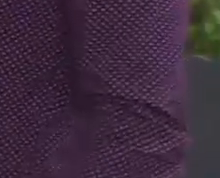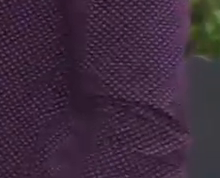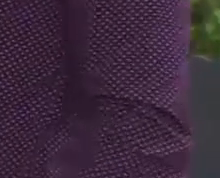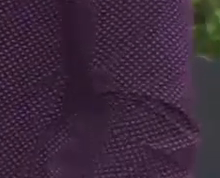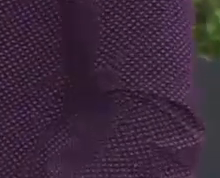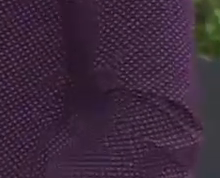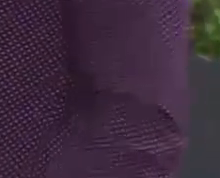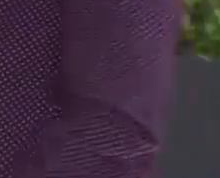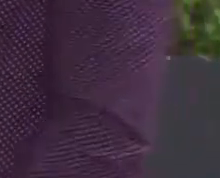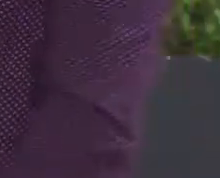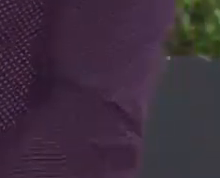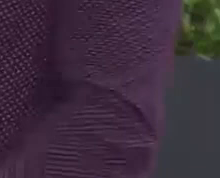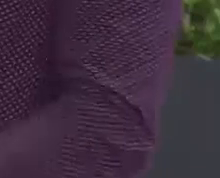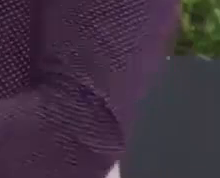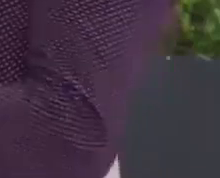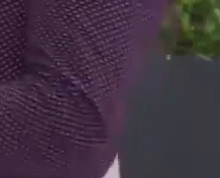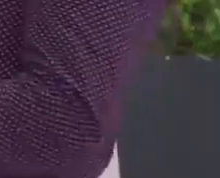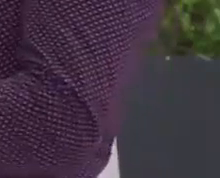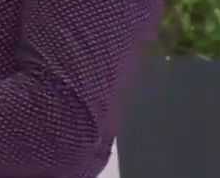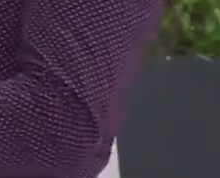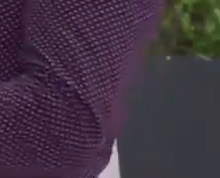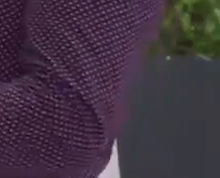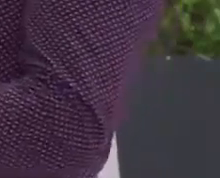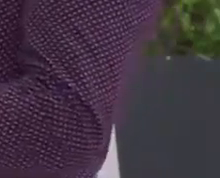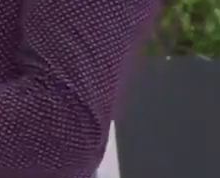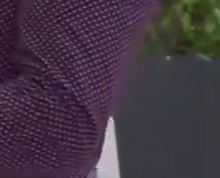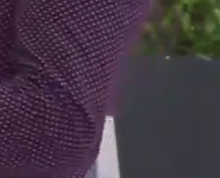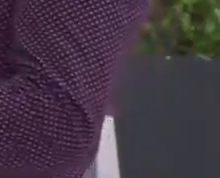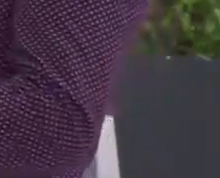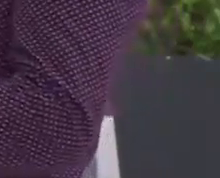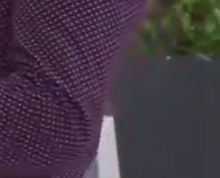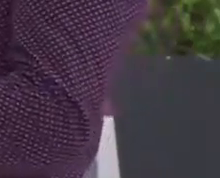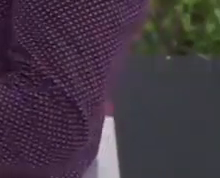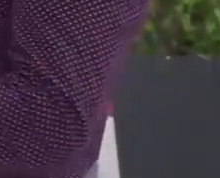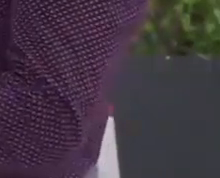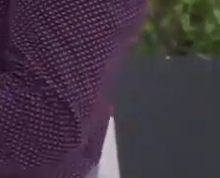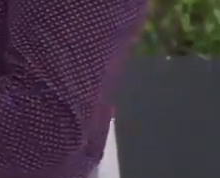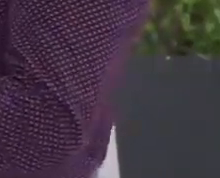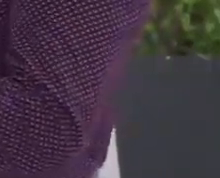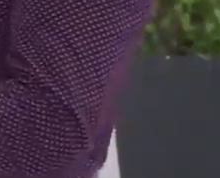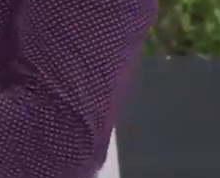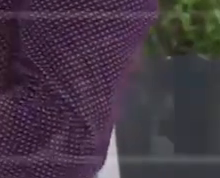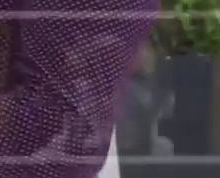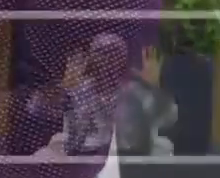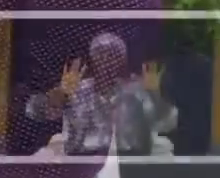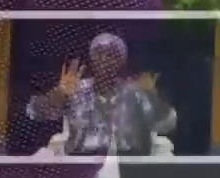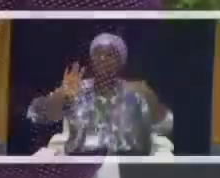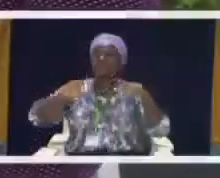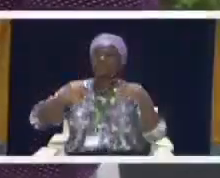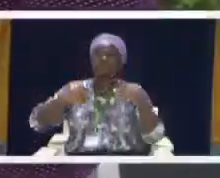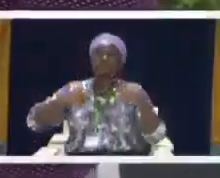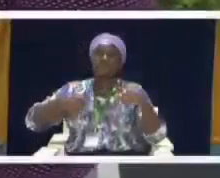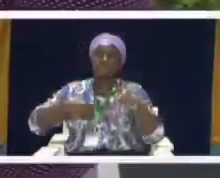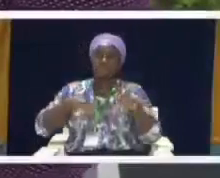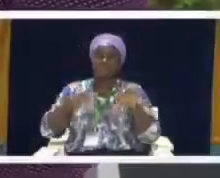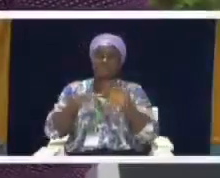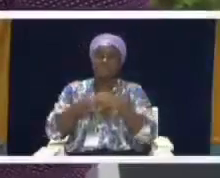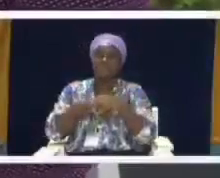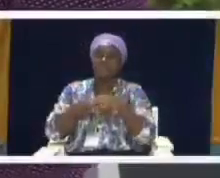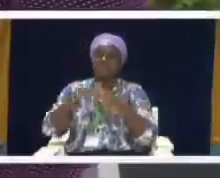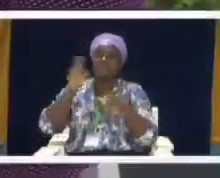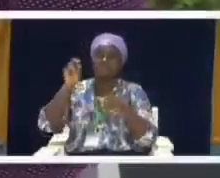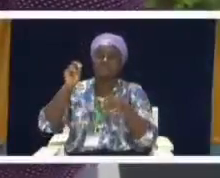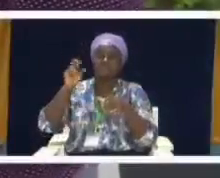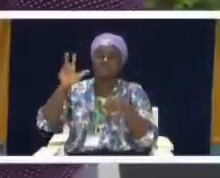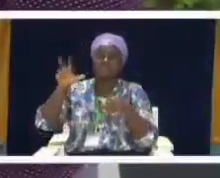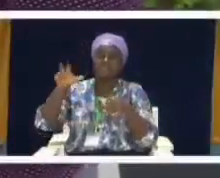USA. Praise the Lord! The Lord is awesome. We got married 2013,